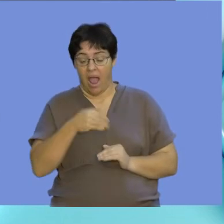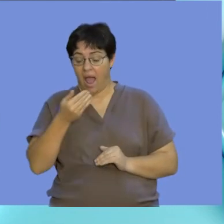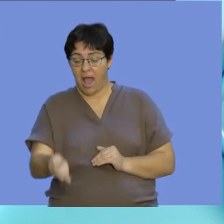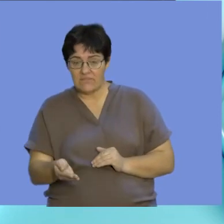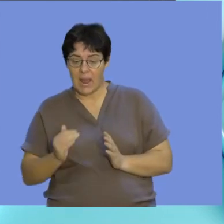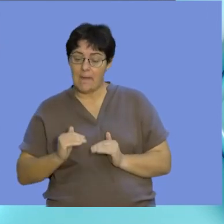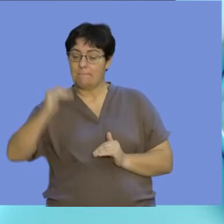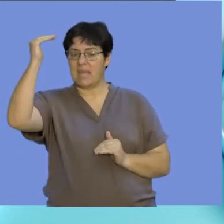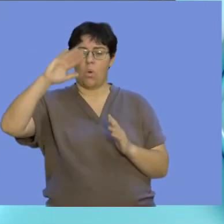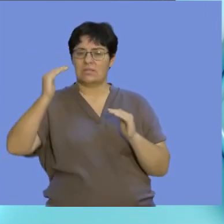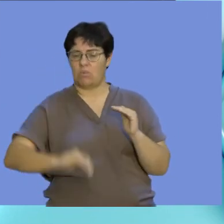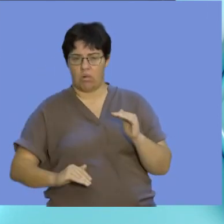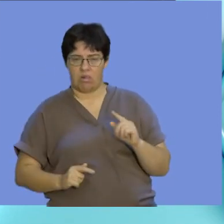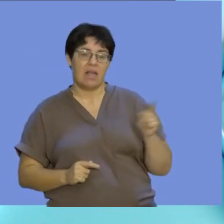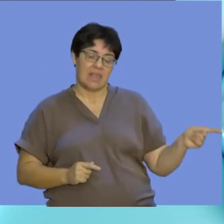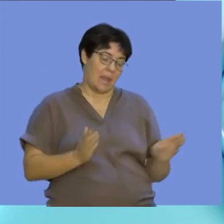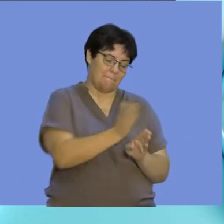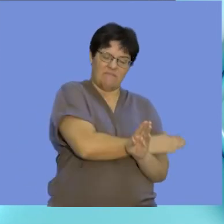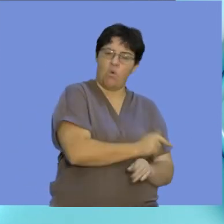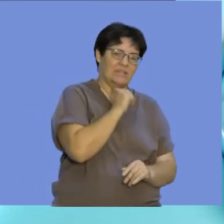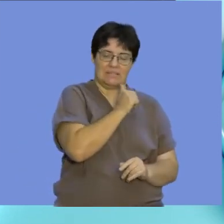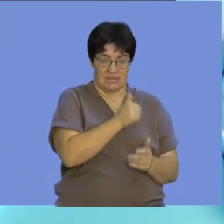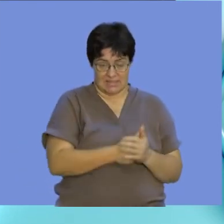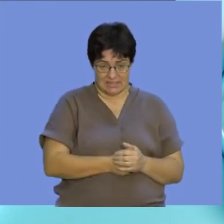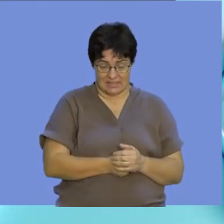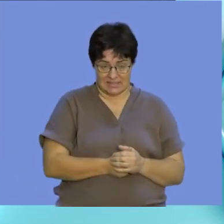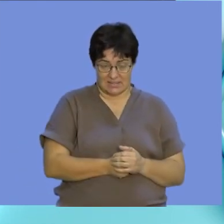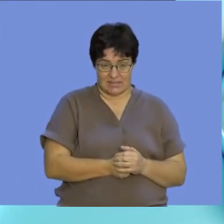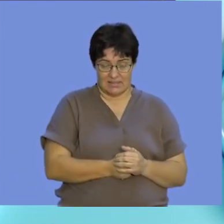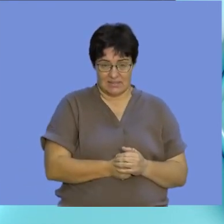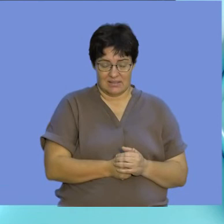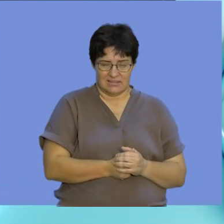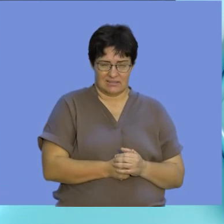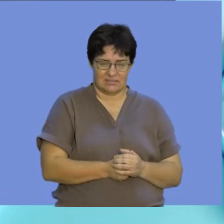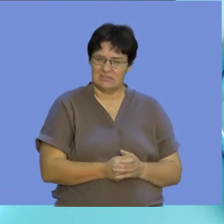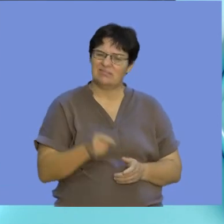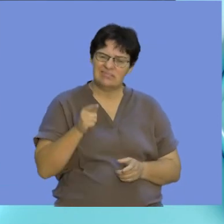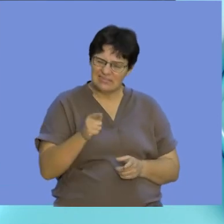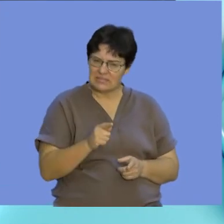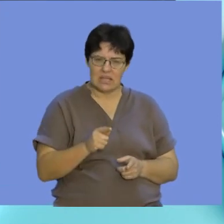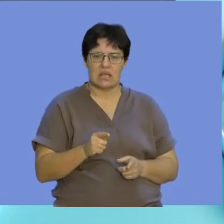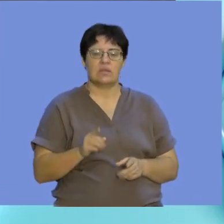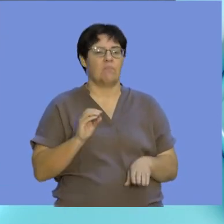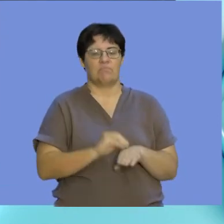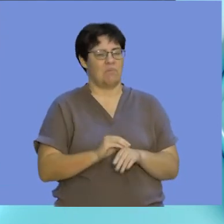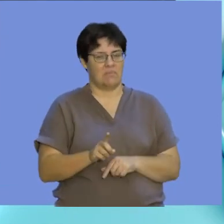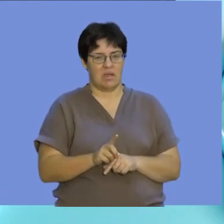or smaller than the before kinetic energy. That is not the point here. The point is they are